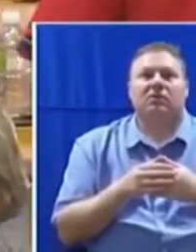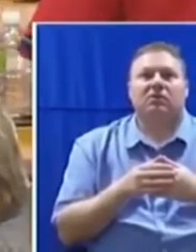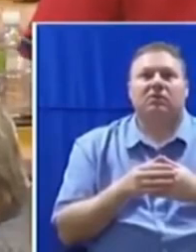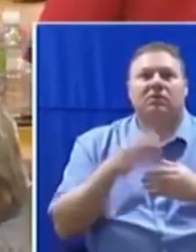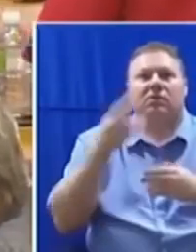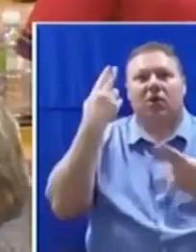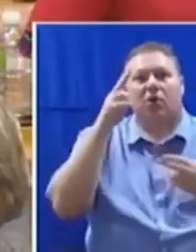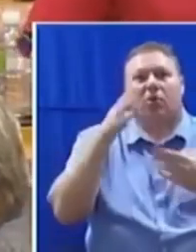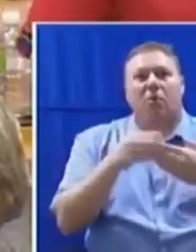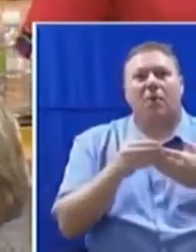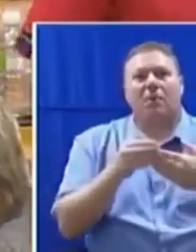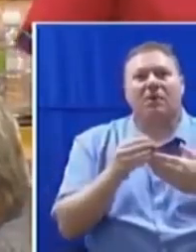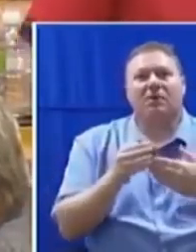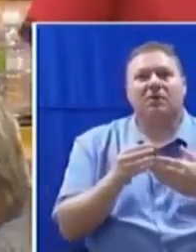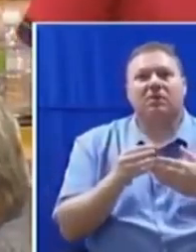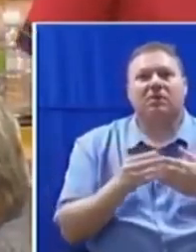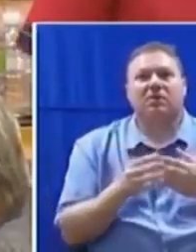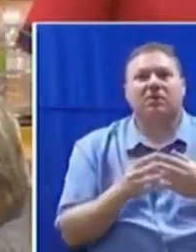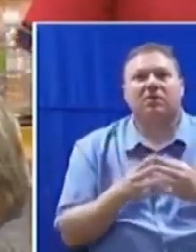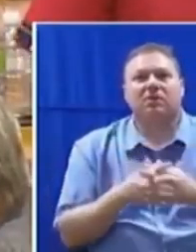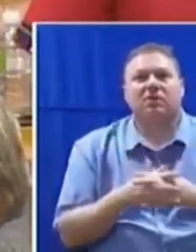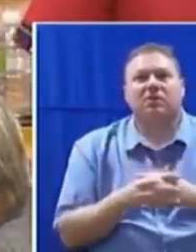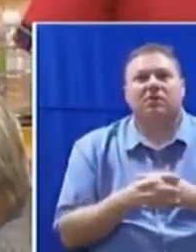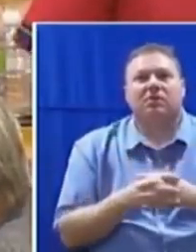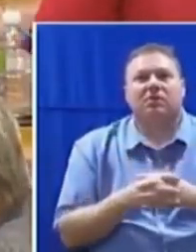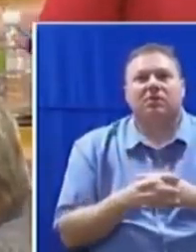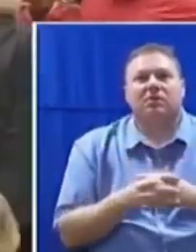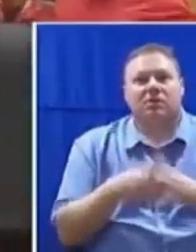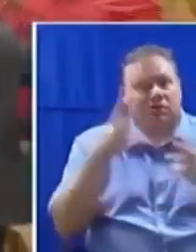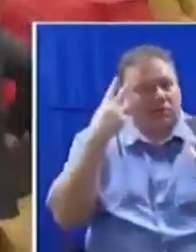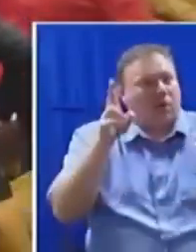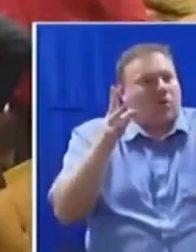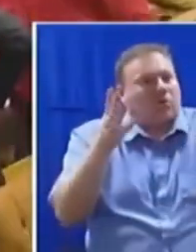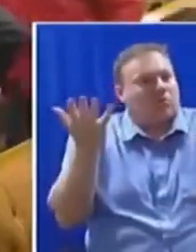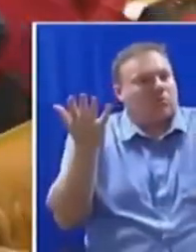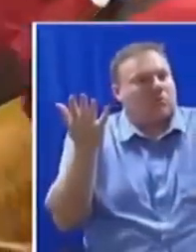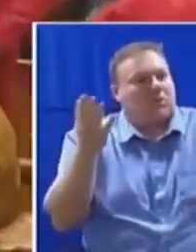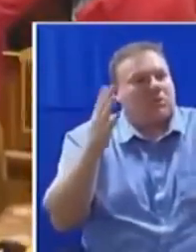Honorable members. Sorry, House Chair, can you get control of the House, please?